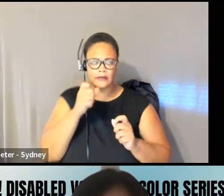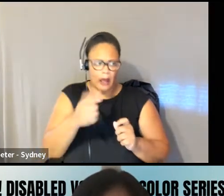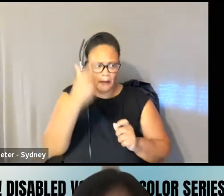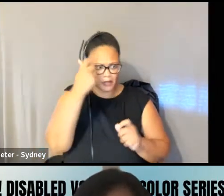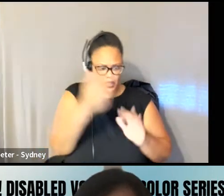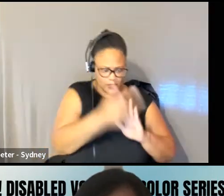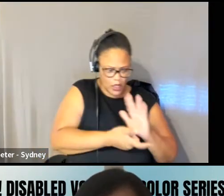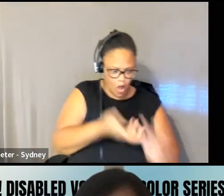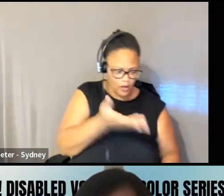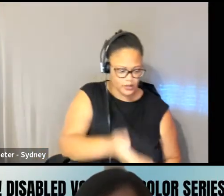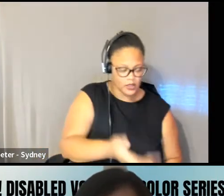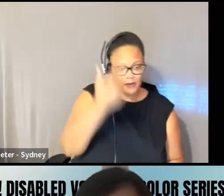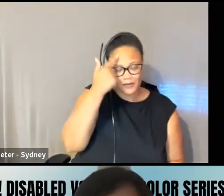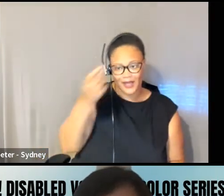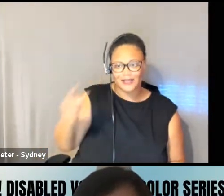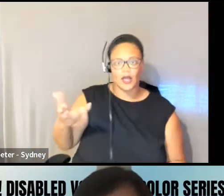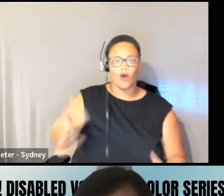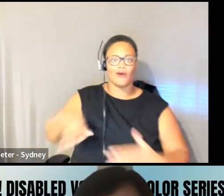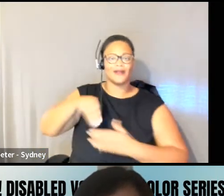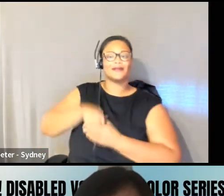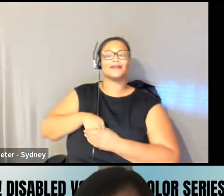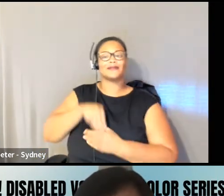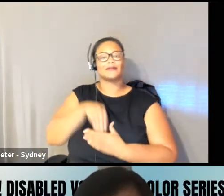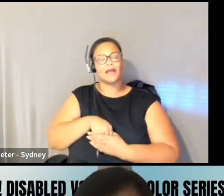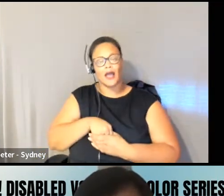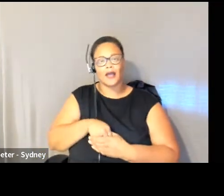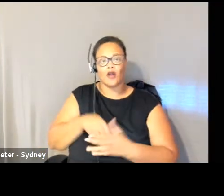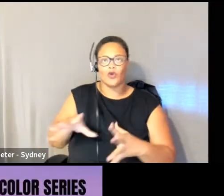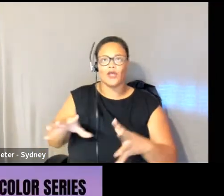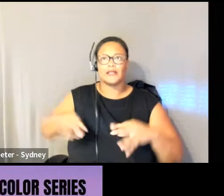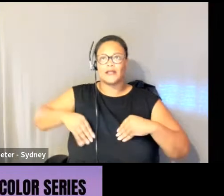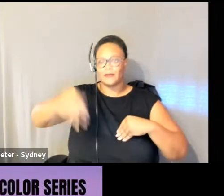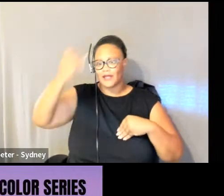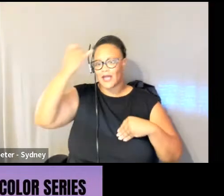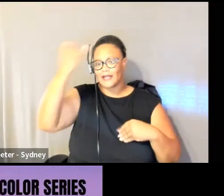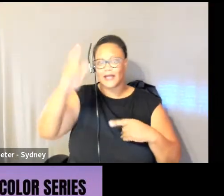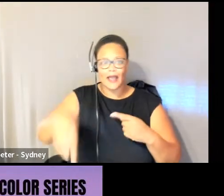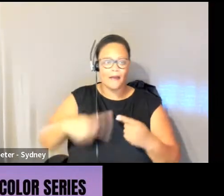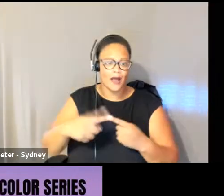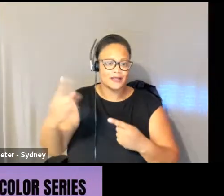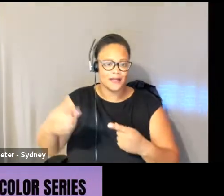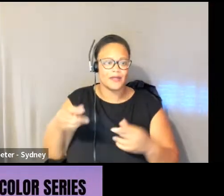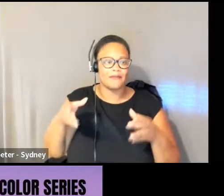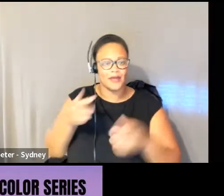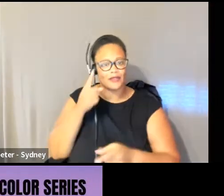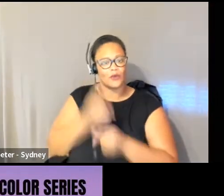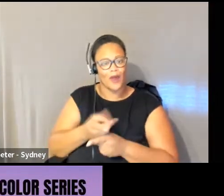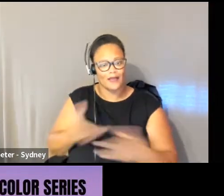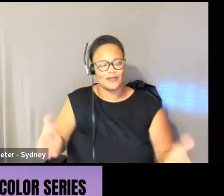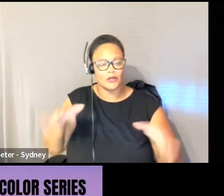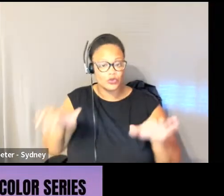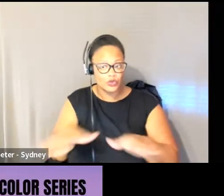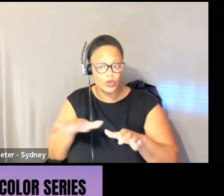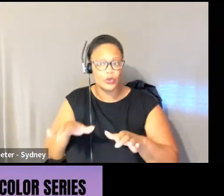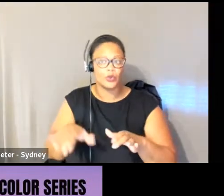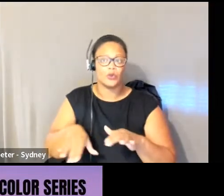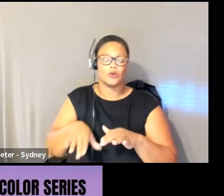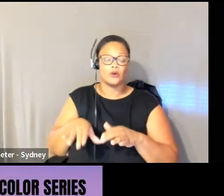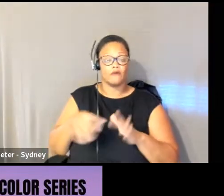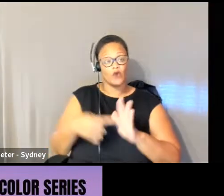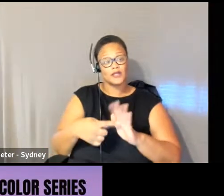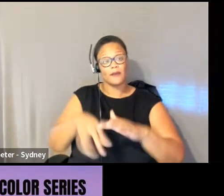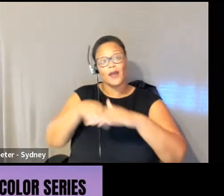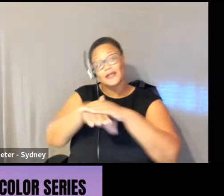they have ingrained the idea that it's the right thing to do. That accessibility, as a good example, is the right thing to